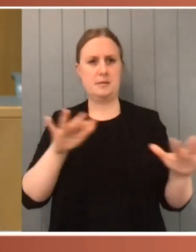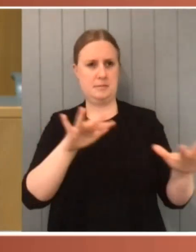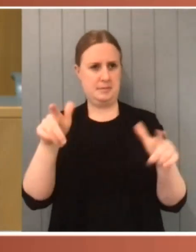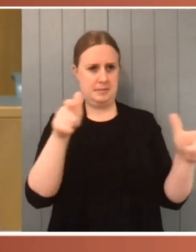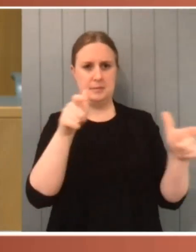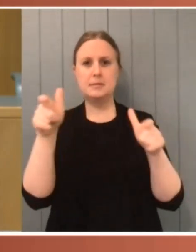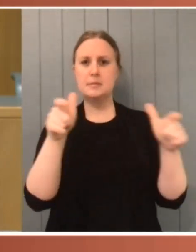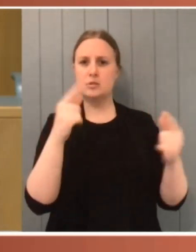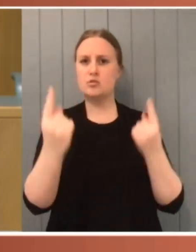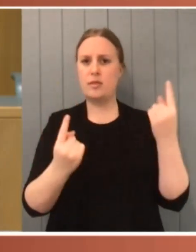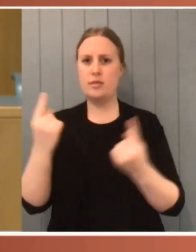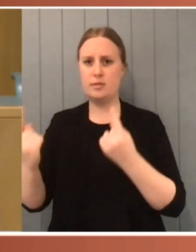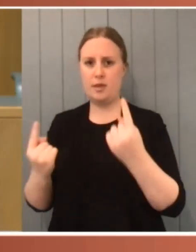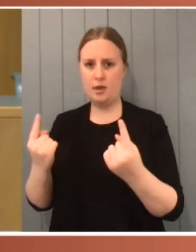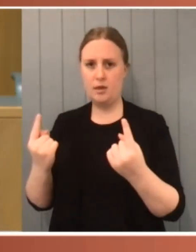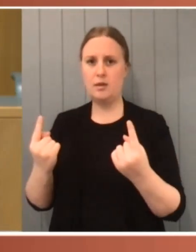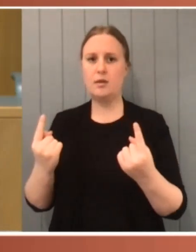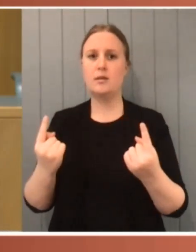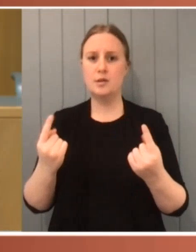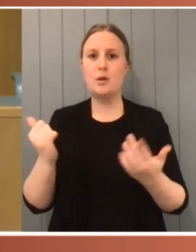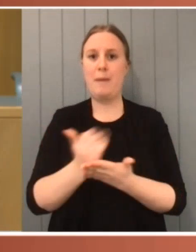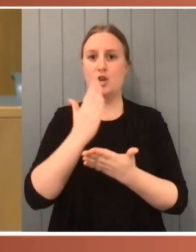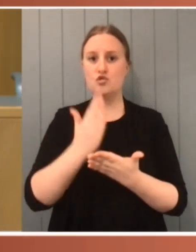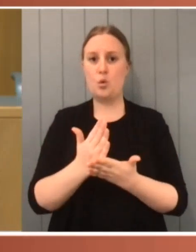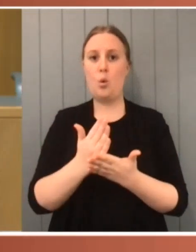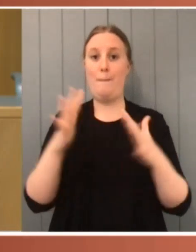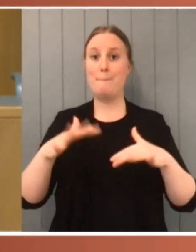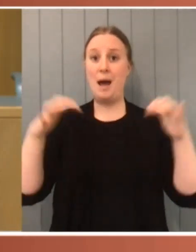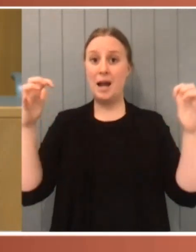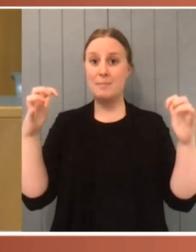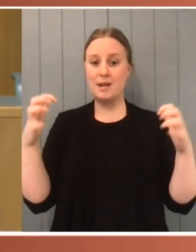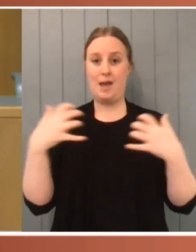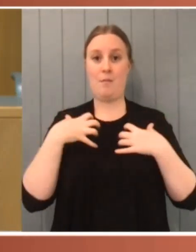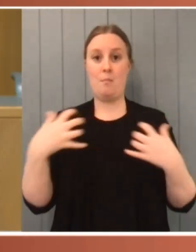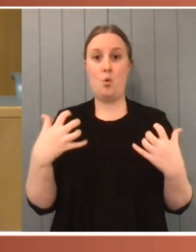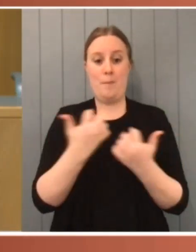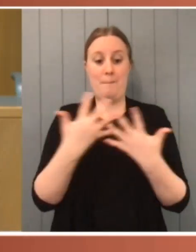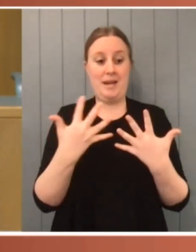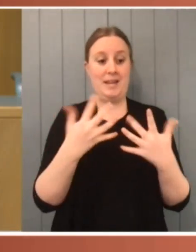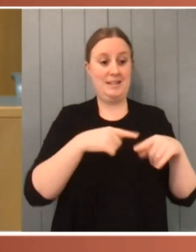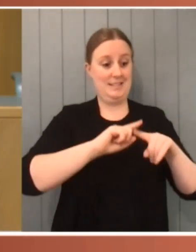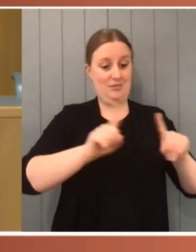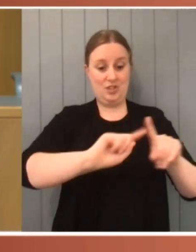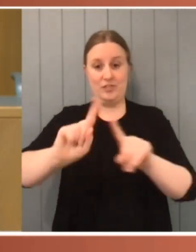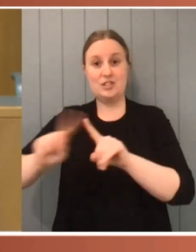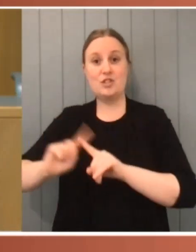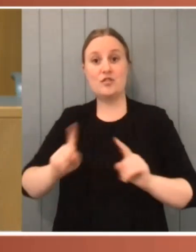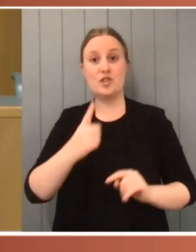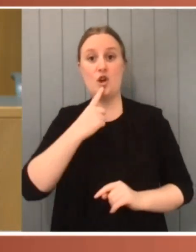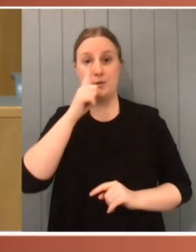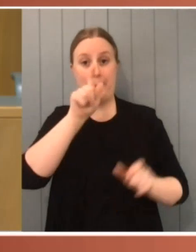in the parliament who are acting and speaking on behalf of members of more disadvantaged groups, and if and where necessary,